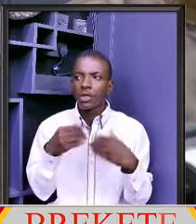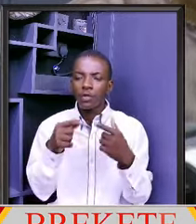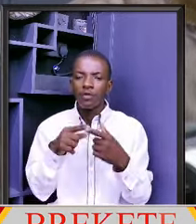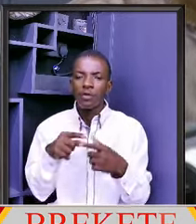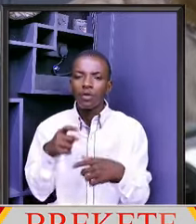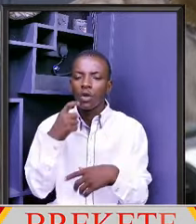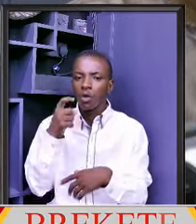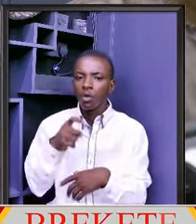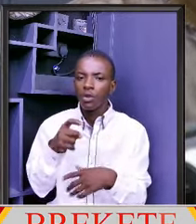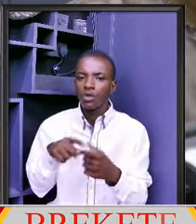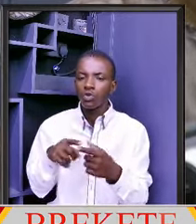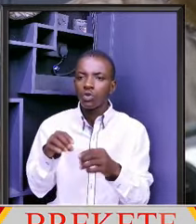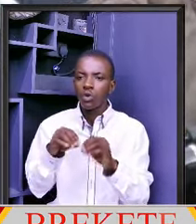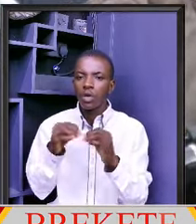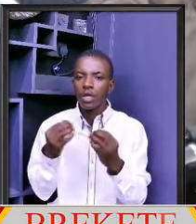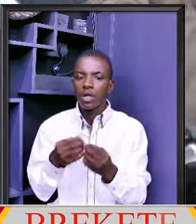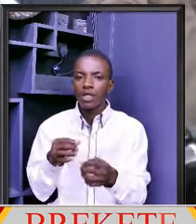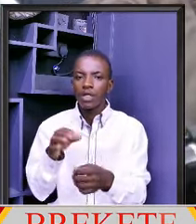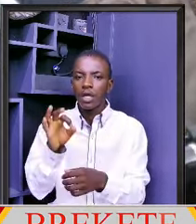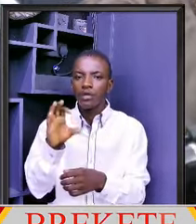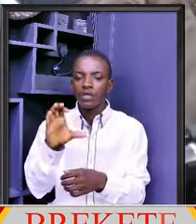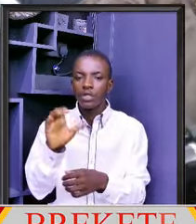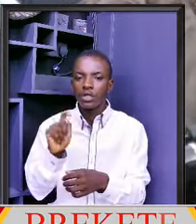you the mandate to organize FCT.